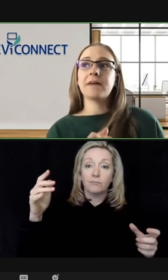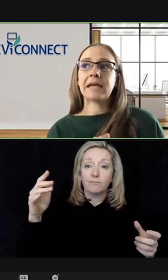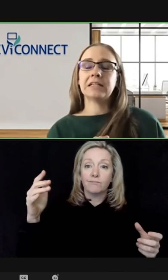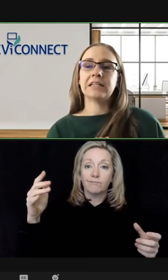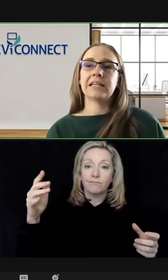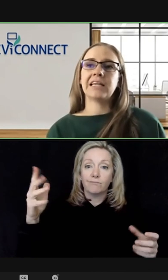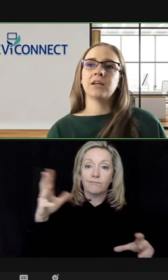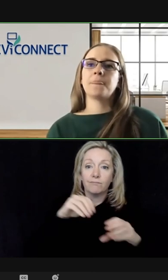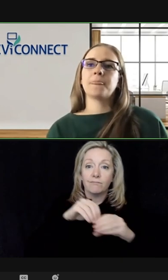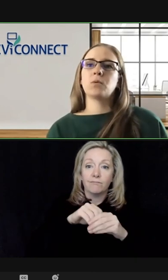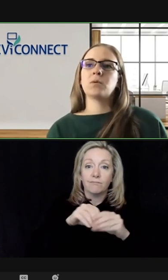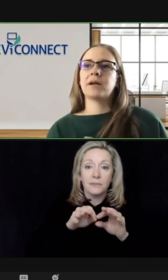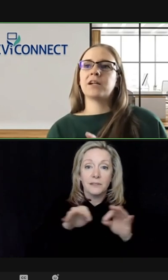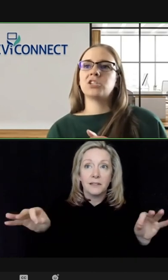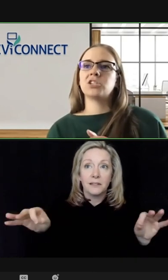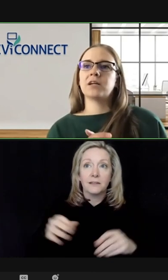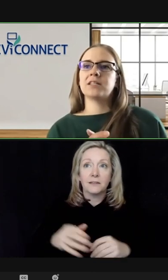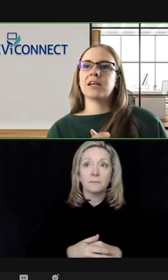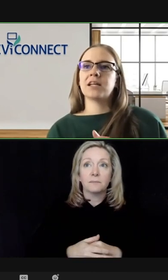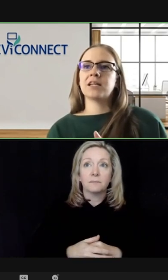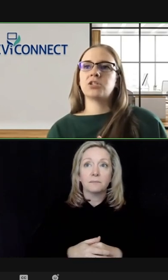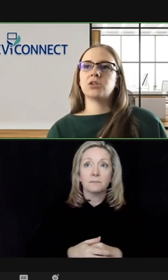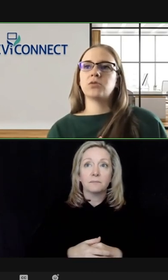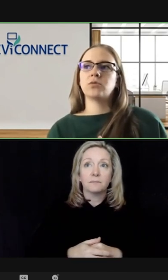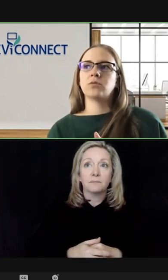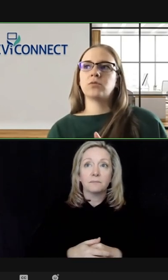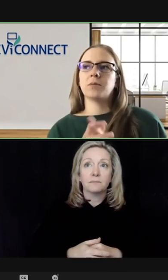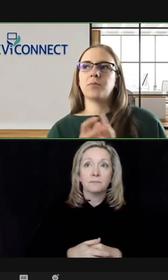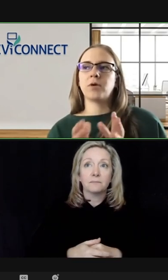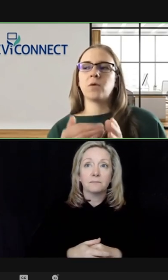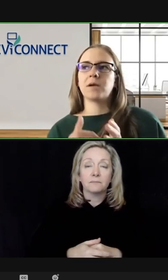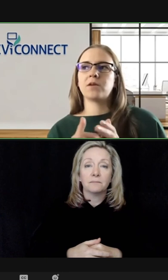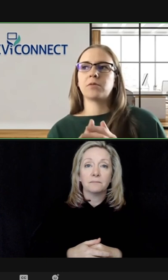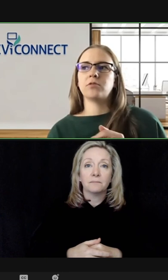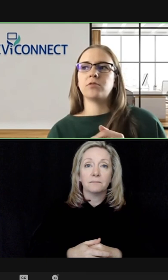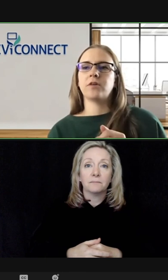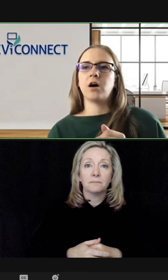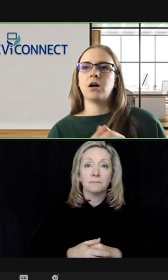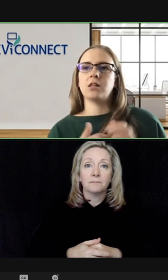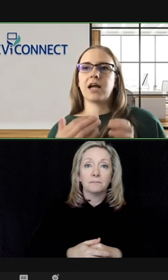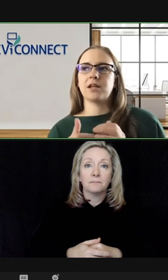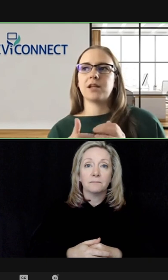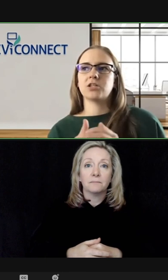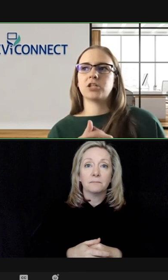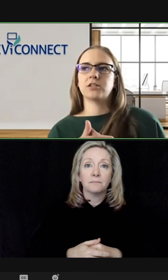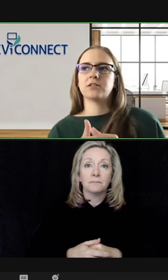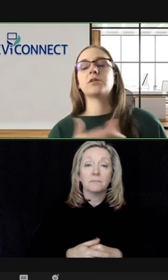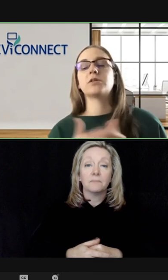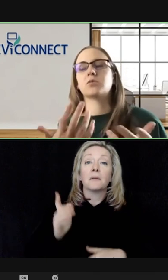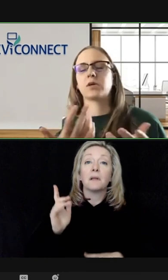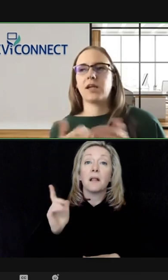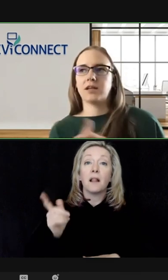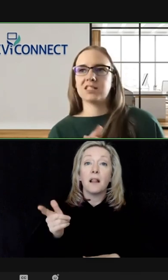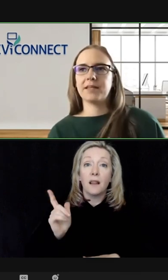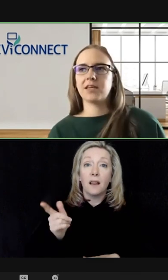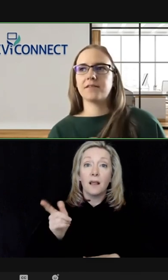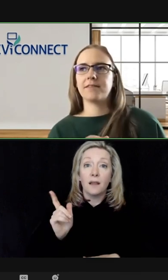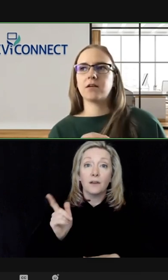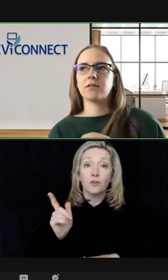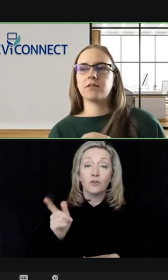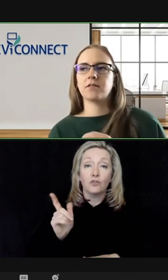And then finally, what we want to do is get into a point where we can remove all accommodations. So here's working